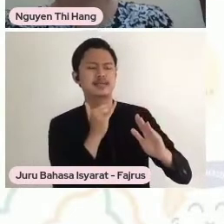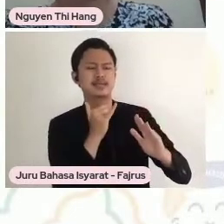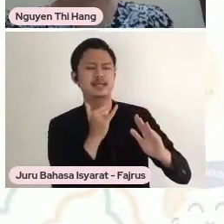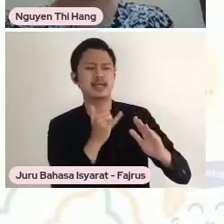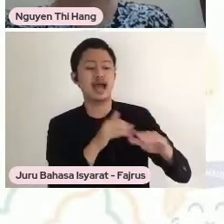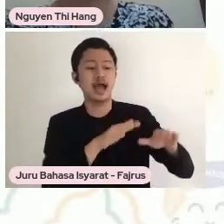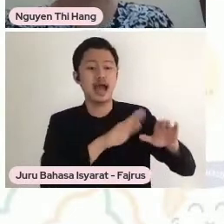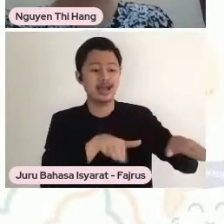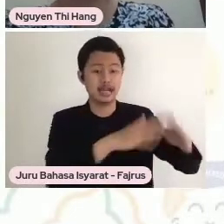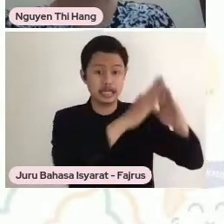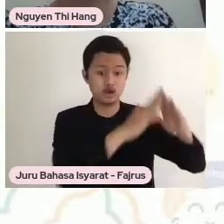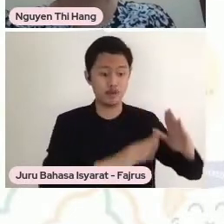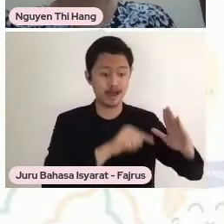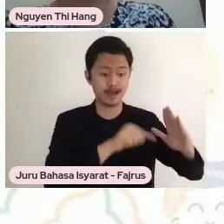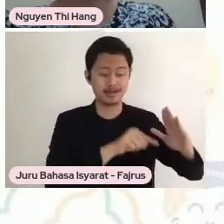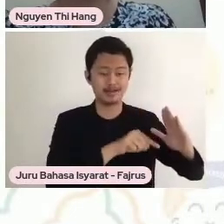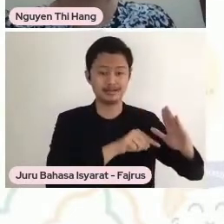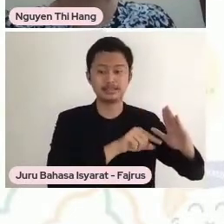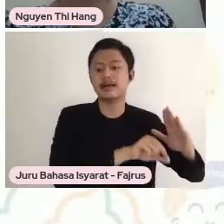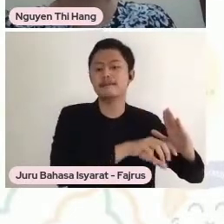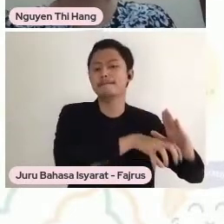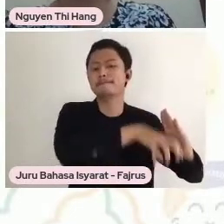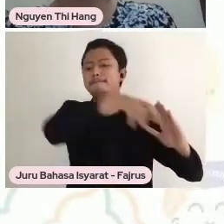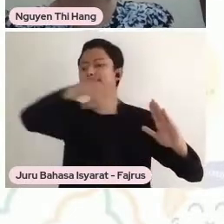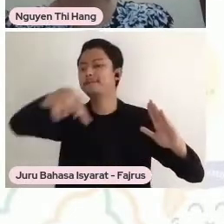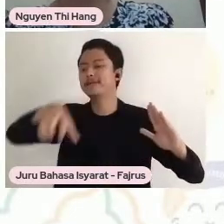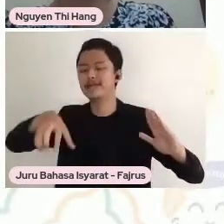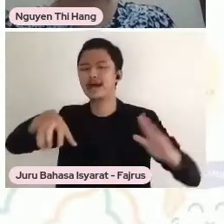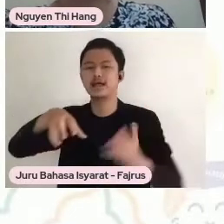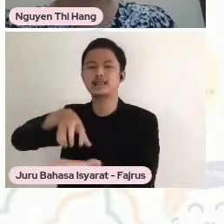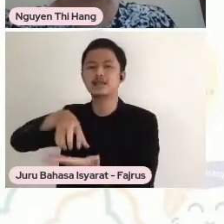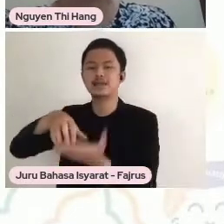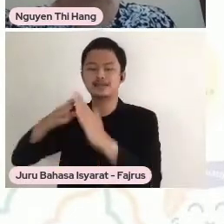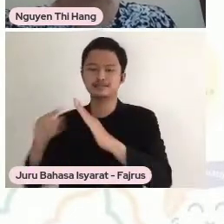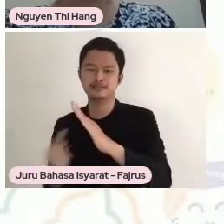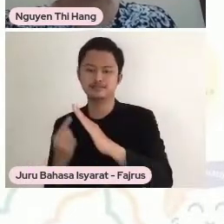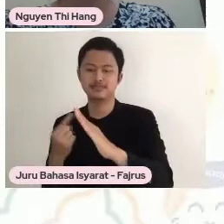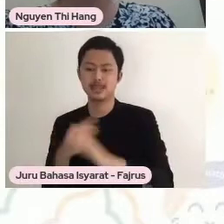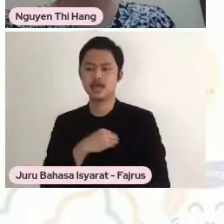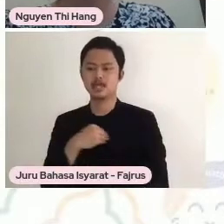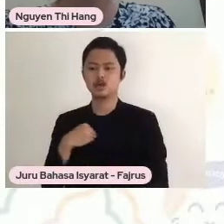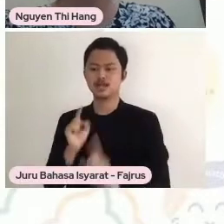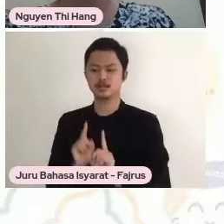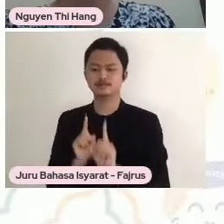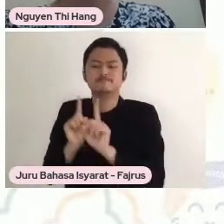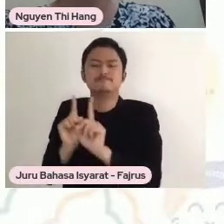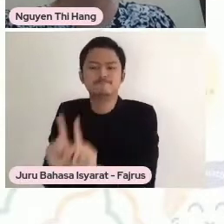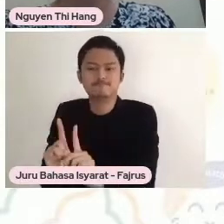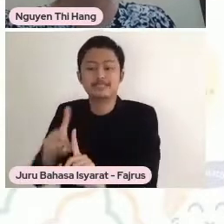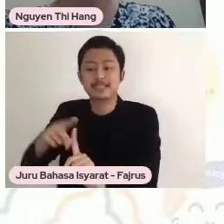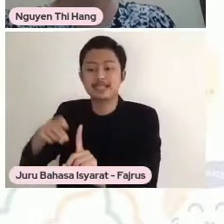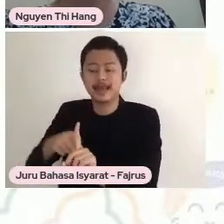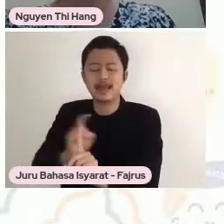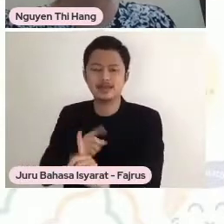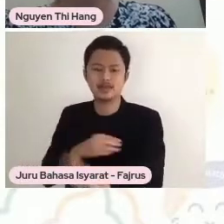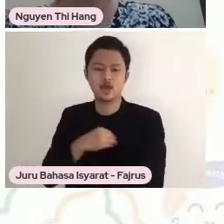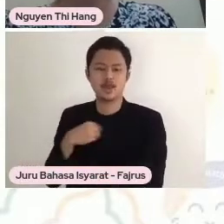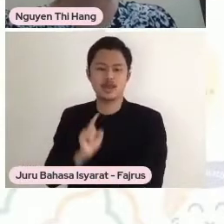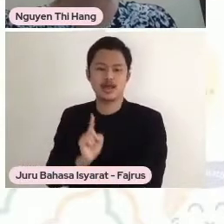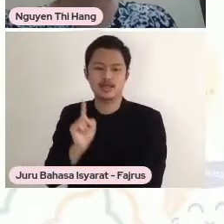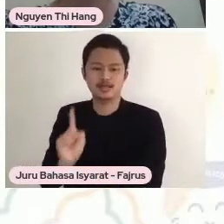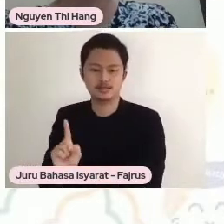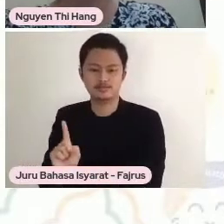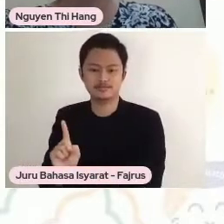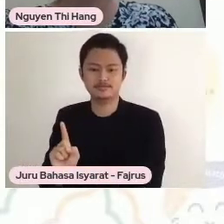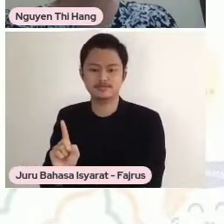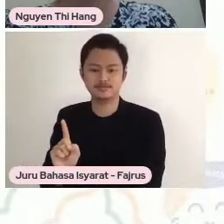the quarantine, so the doctor can go to the kindergarten or primary school to support